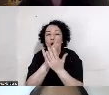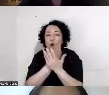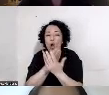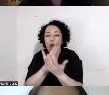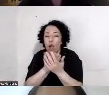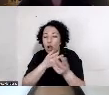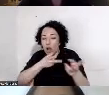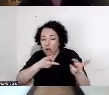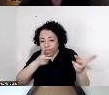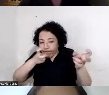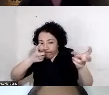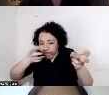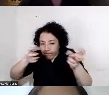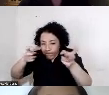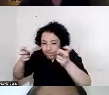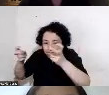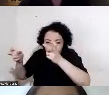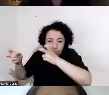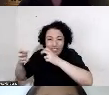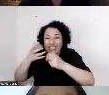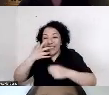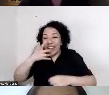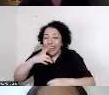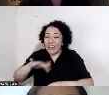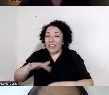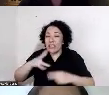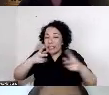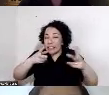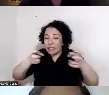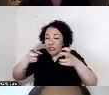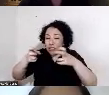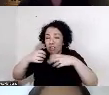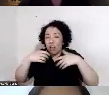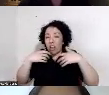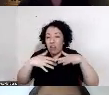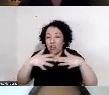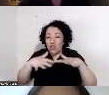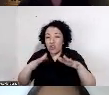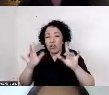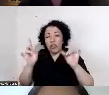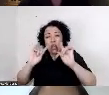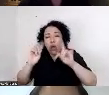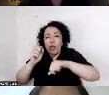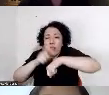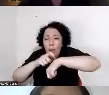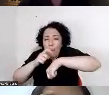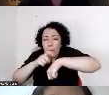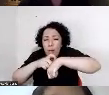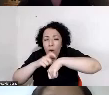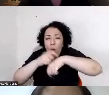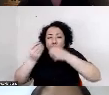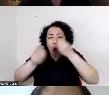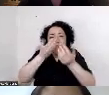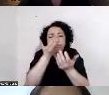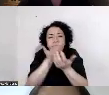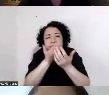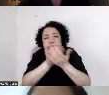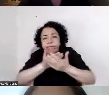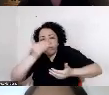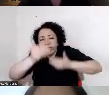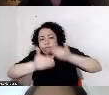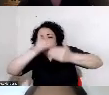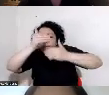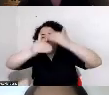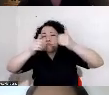para desenvolver talentos e os alunos precisam ter oportunidades e tempo para desenvolver esses talentos.